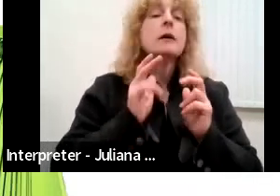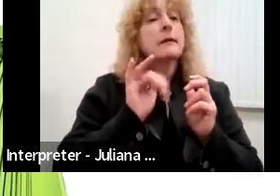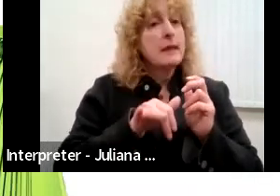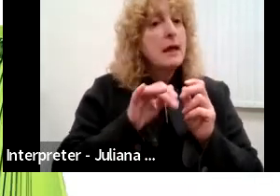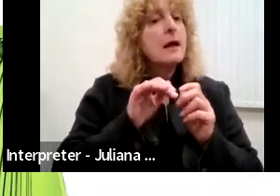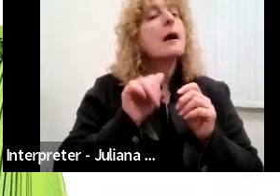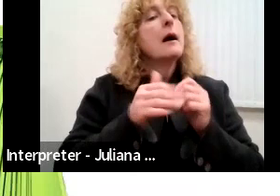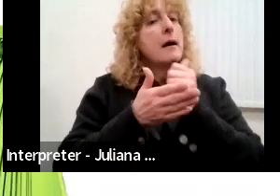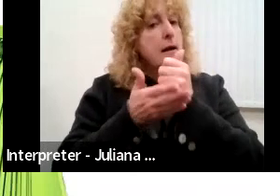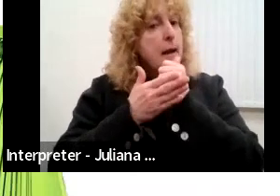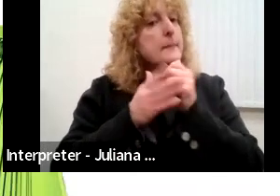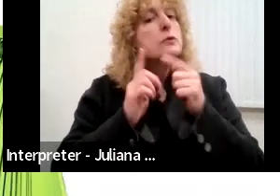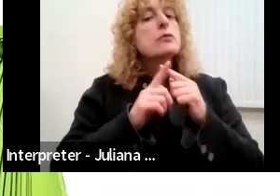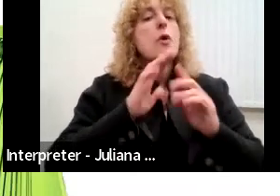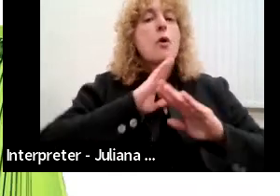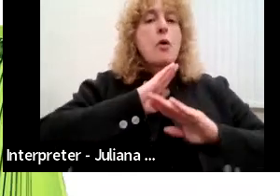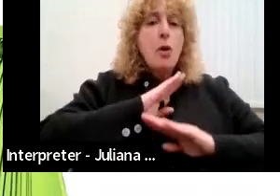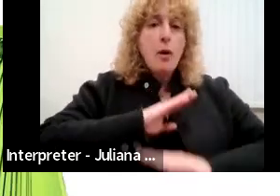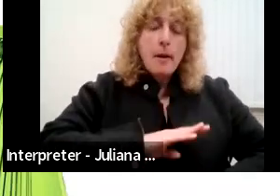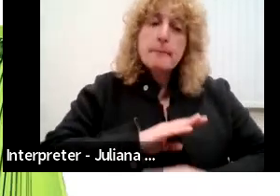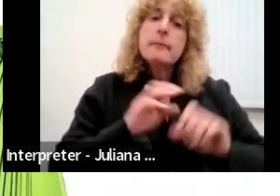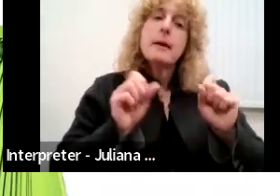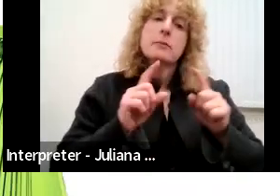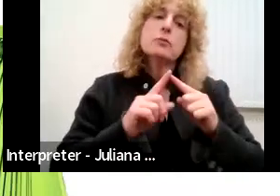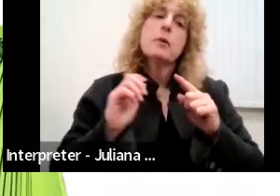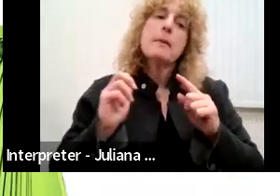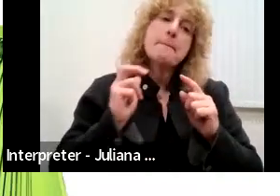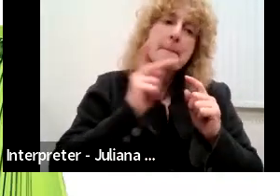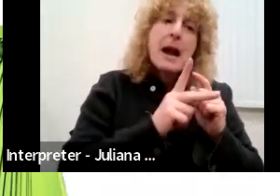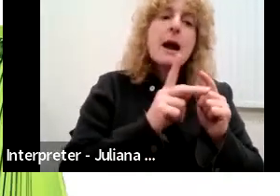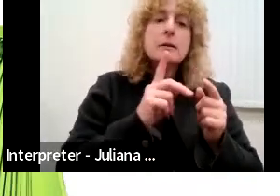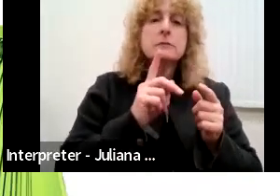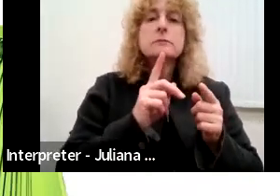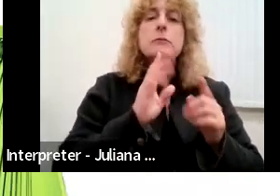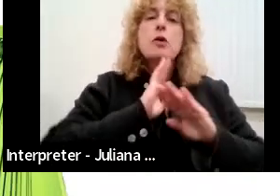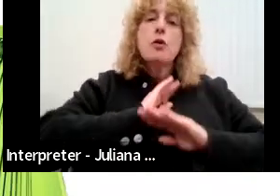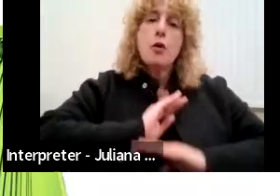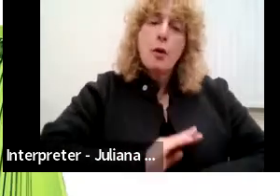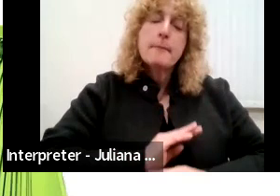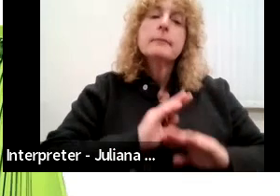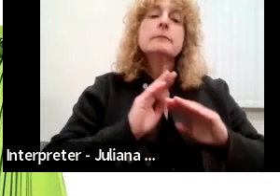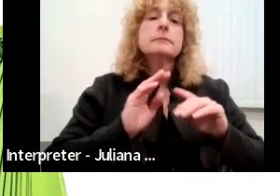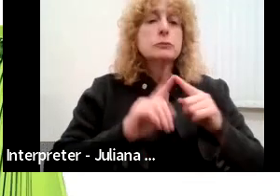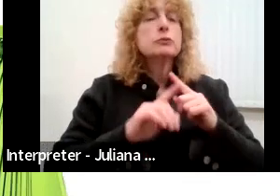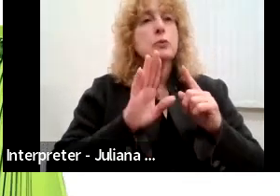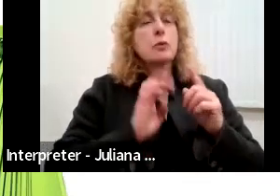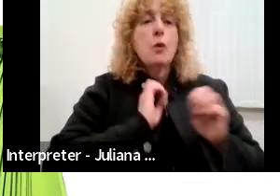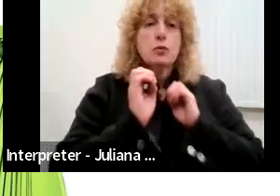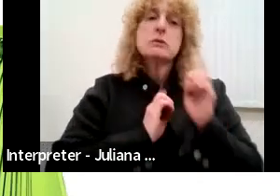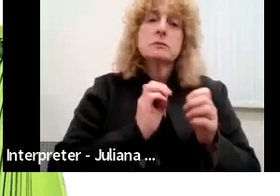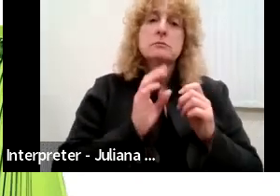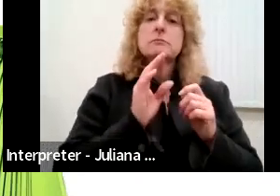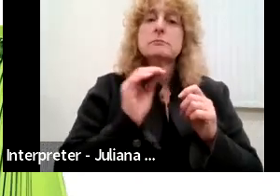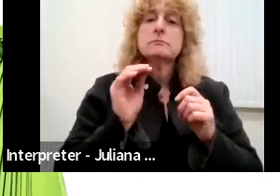assist with calming down and being able to get back to calm back down into your emotions. And